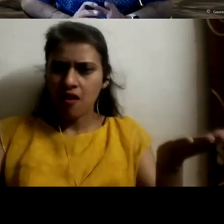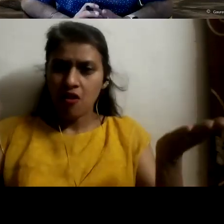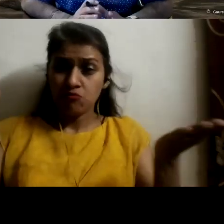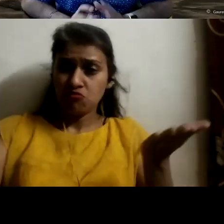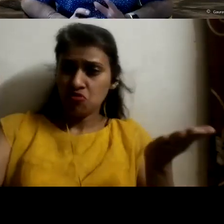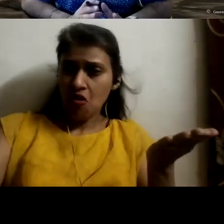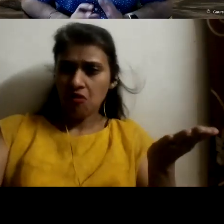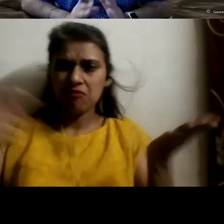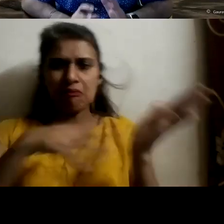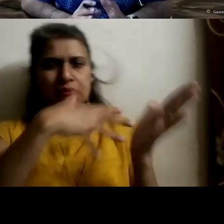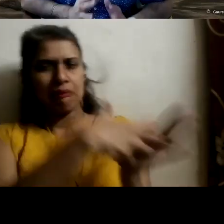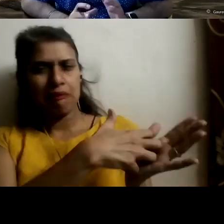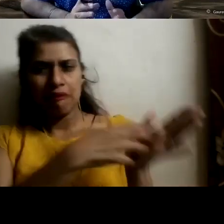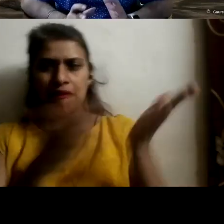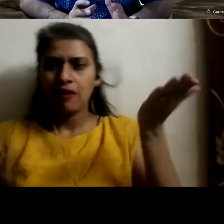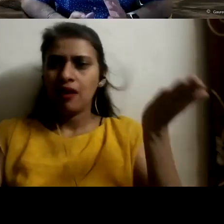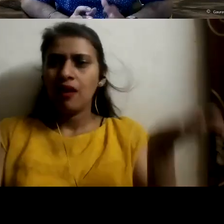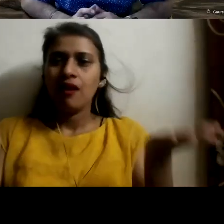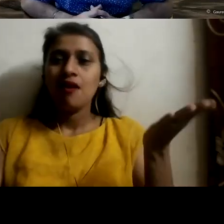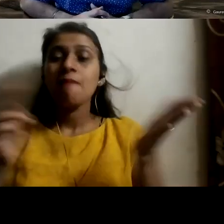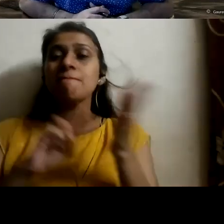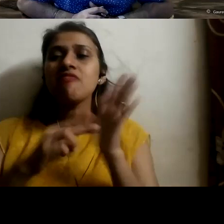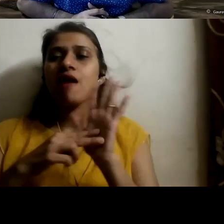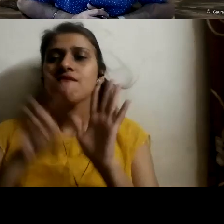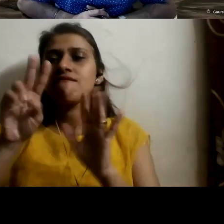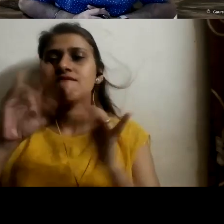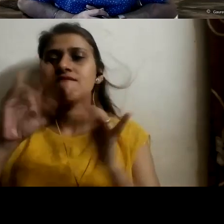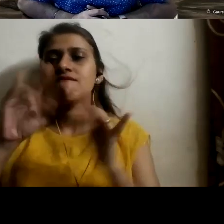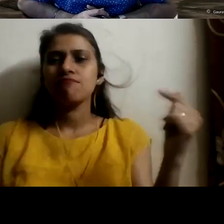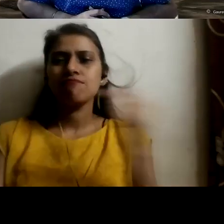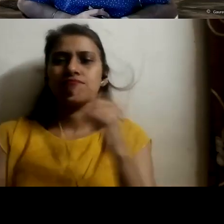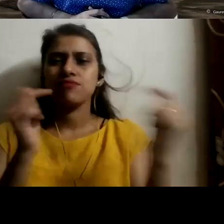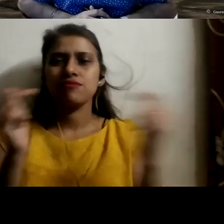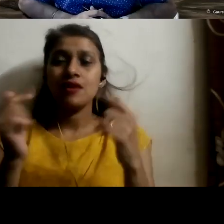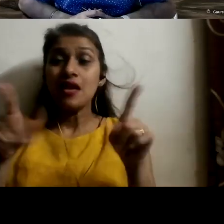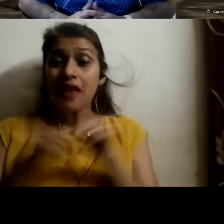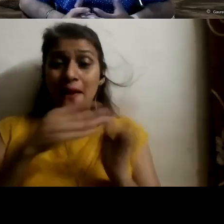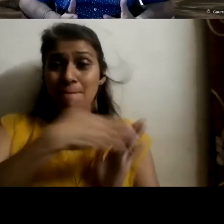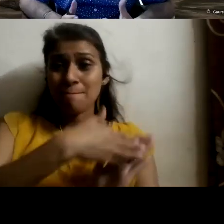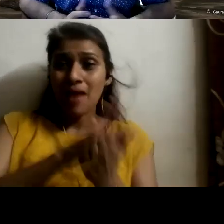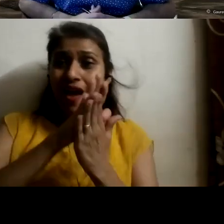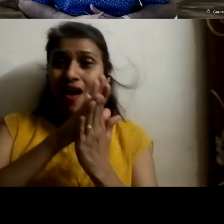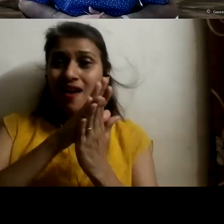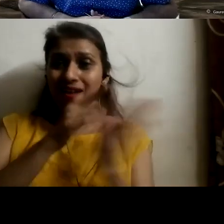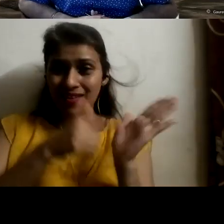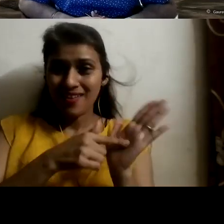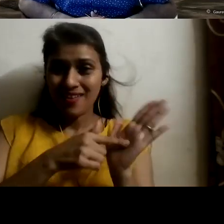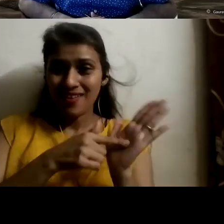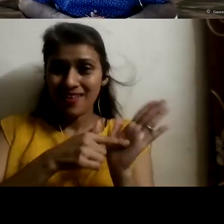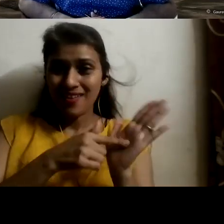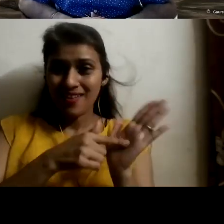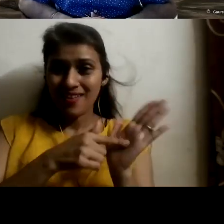stronger, which one is weaker, like that. Versus, right? Chennai Super Kings versus Mumbai Indians. It's like